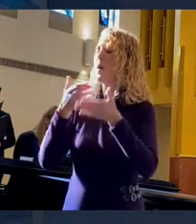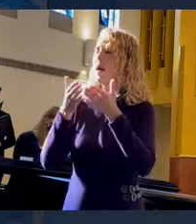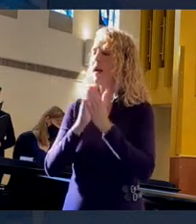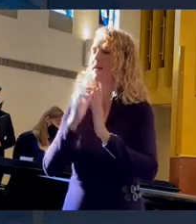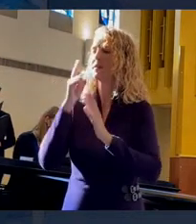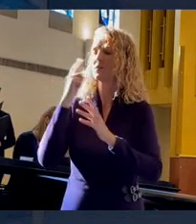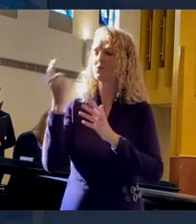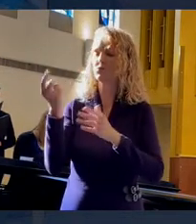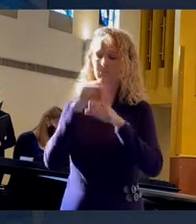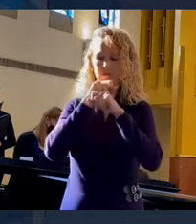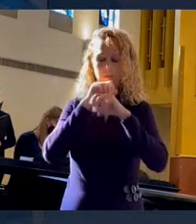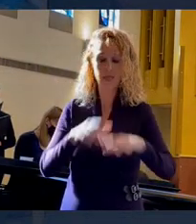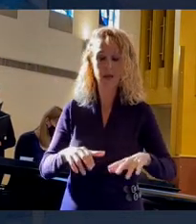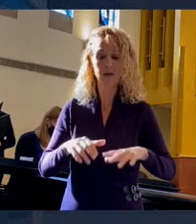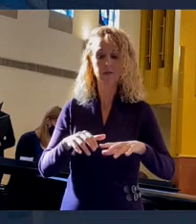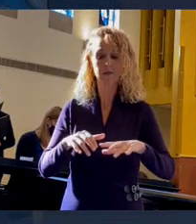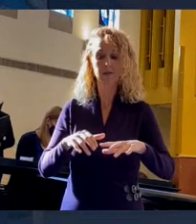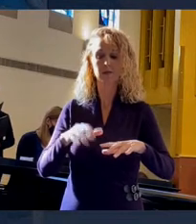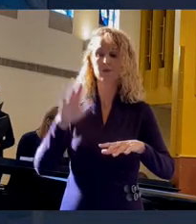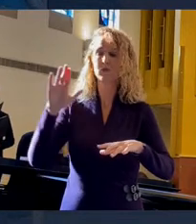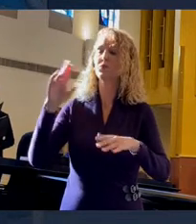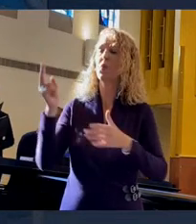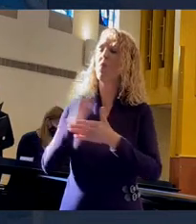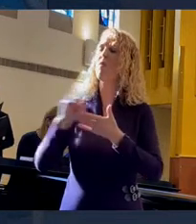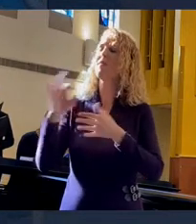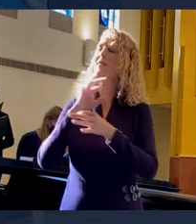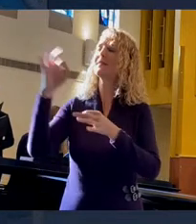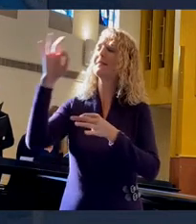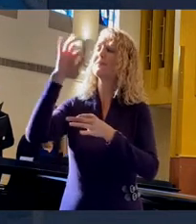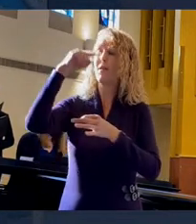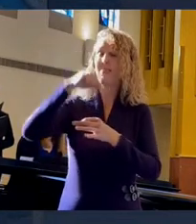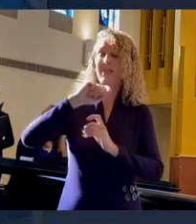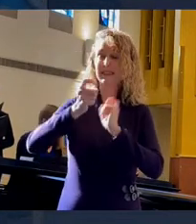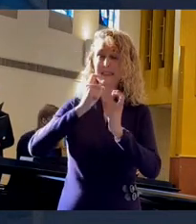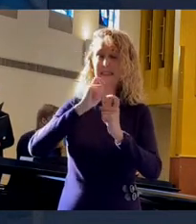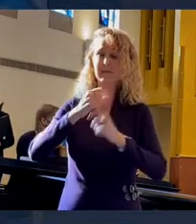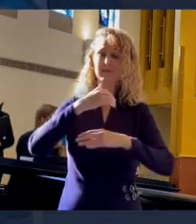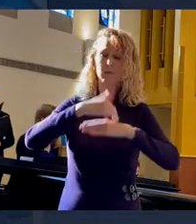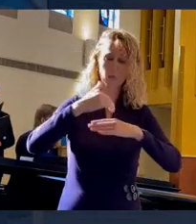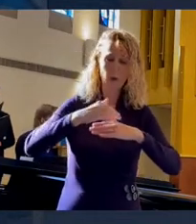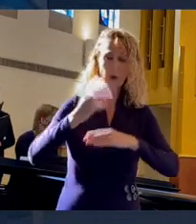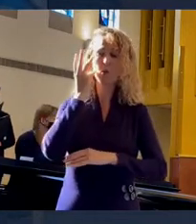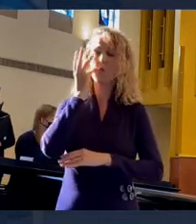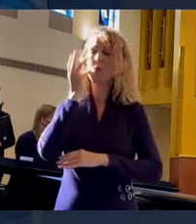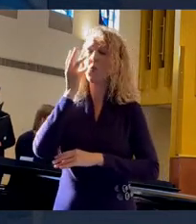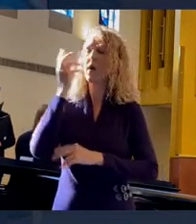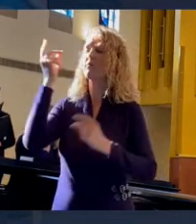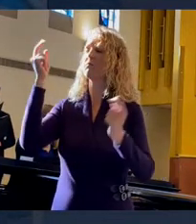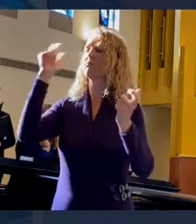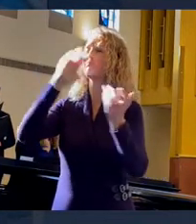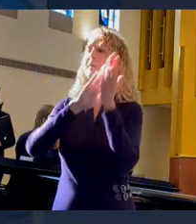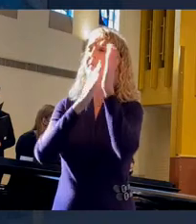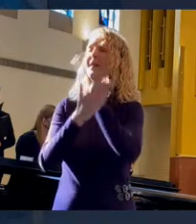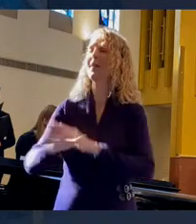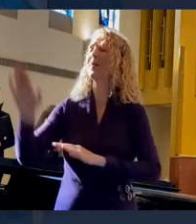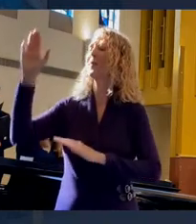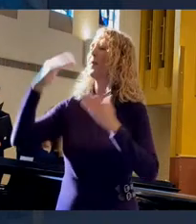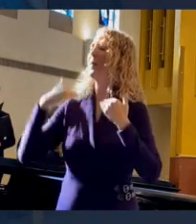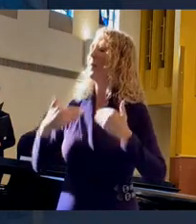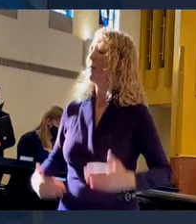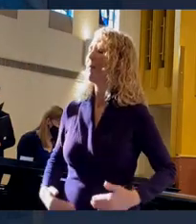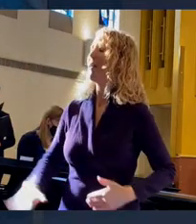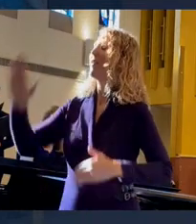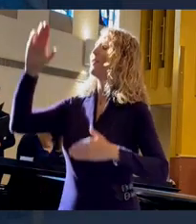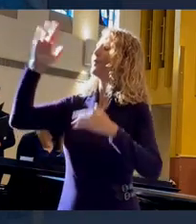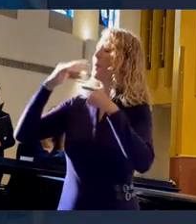that you send forth your Holy Spirit to sanctify these gifts of bread and wine, that they may become for us the body